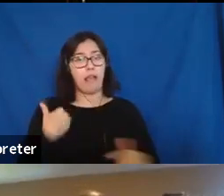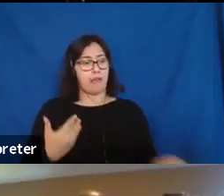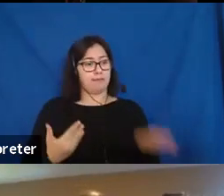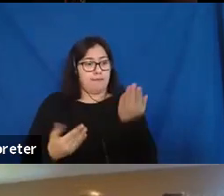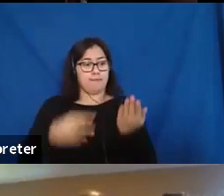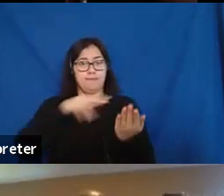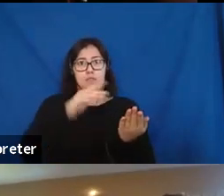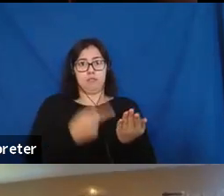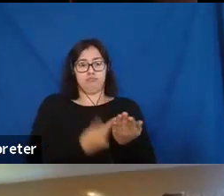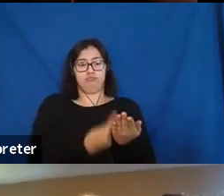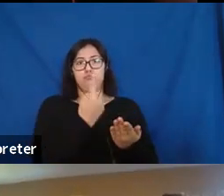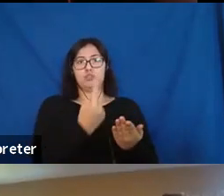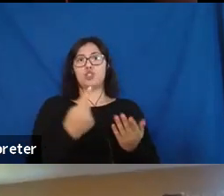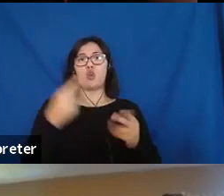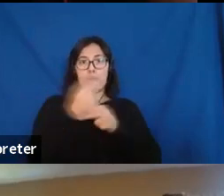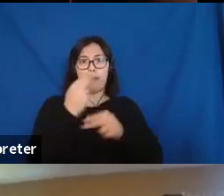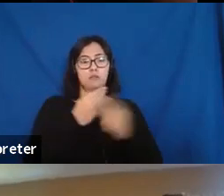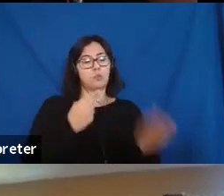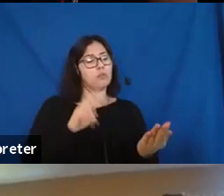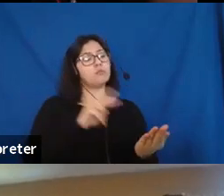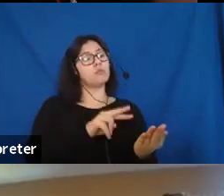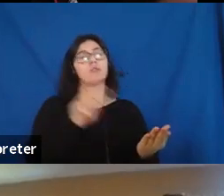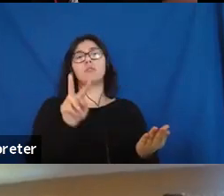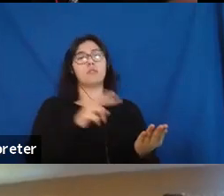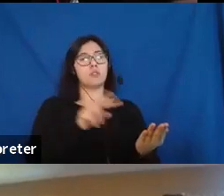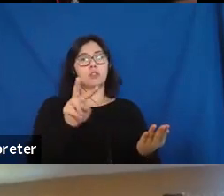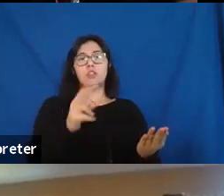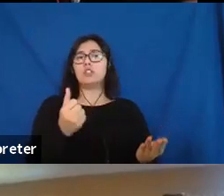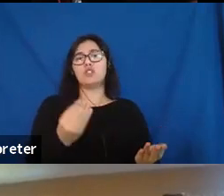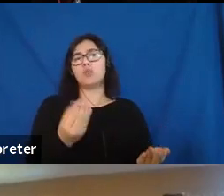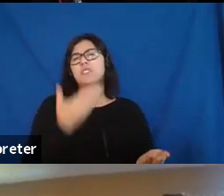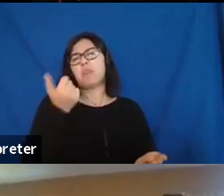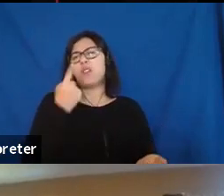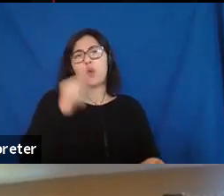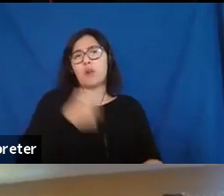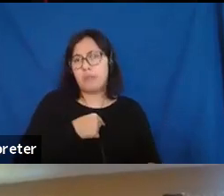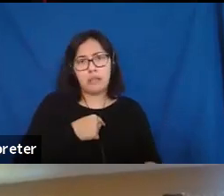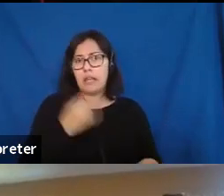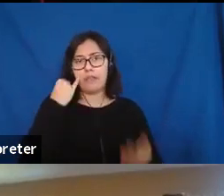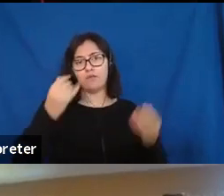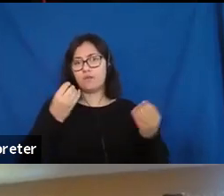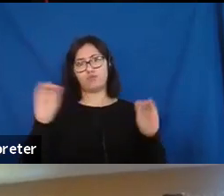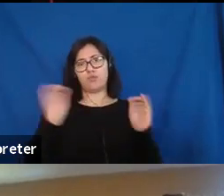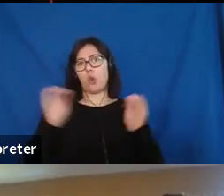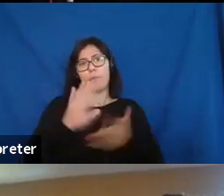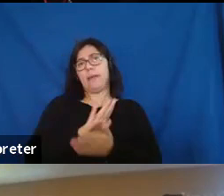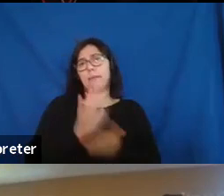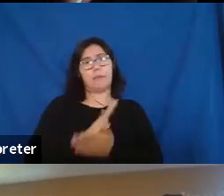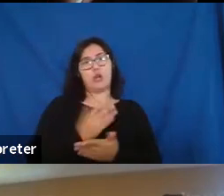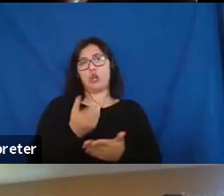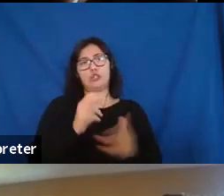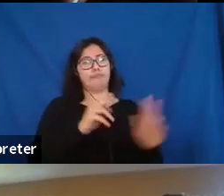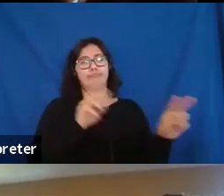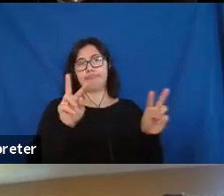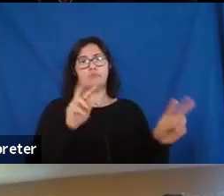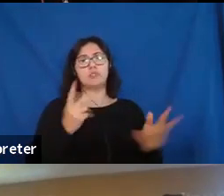allows me not to have to shift focus when I'm in this screen sit. So it's just a workaround if we don't have a document. And Deborah, you can create